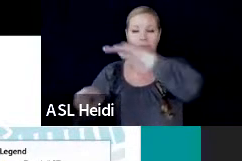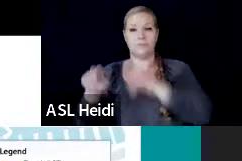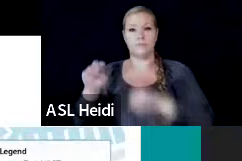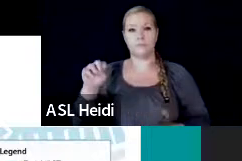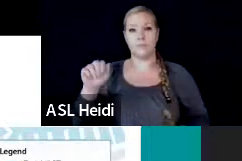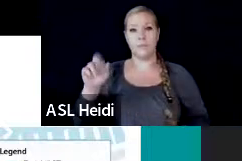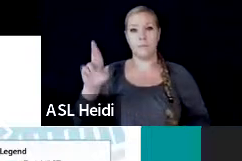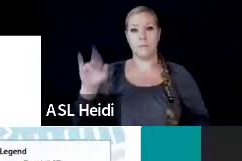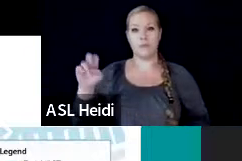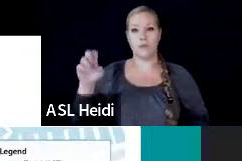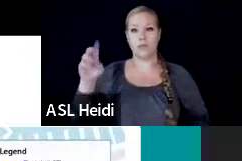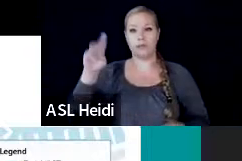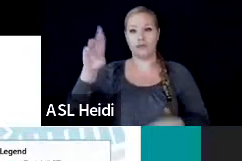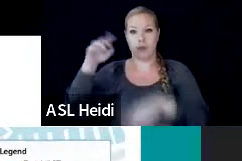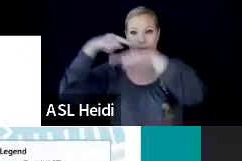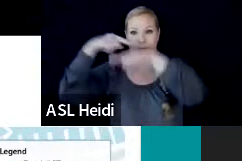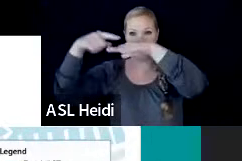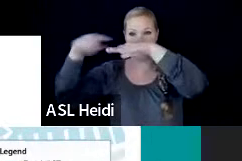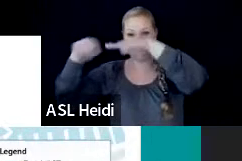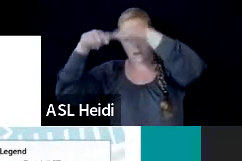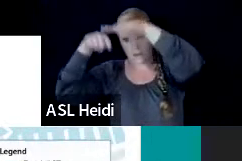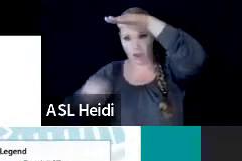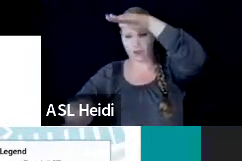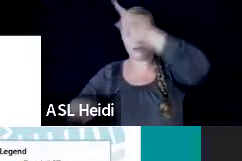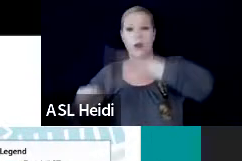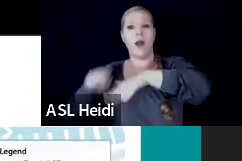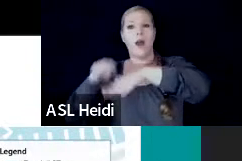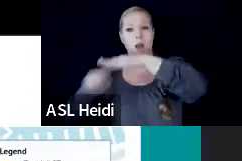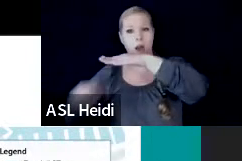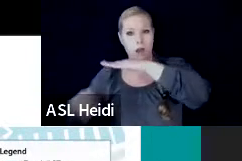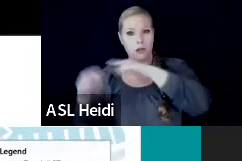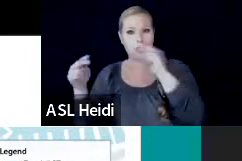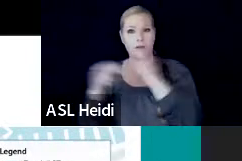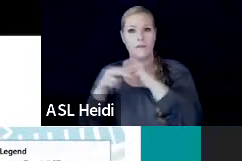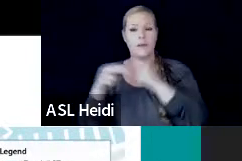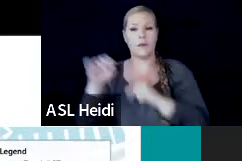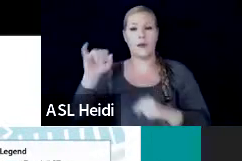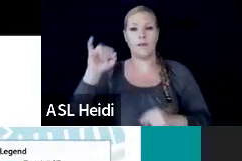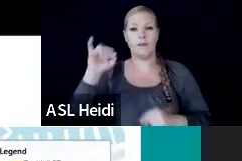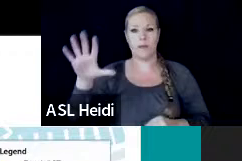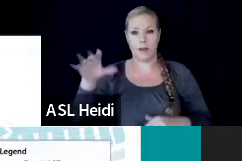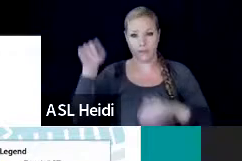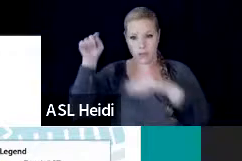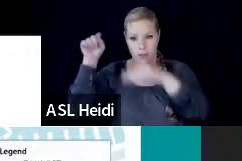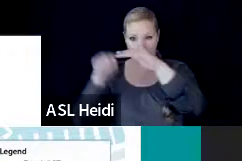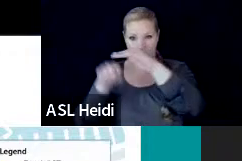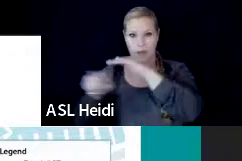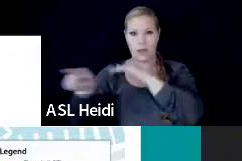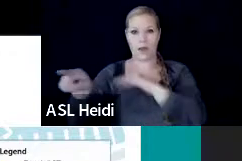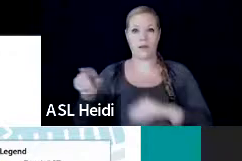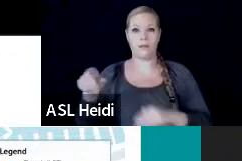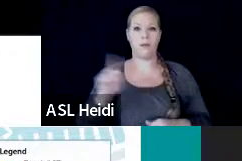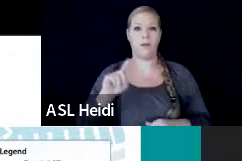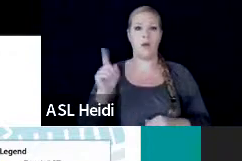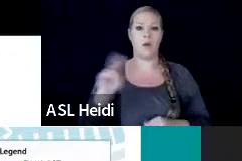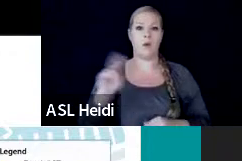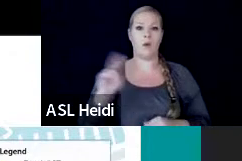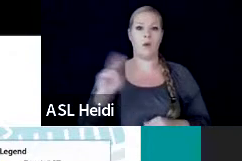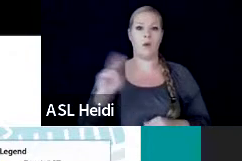underneath I-5, and connect into this system of both the Vancouver